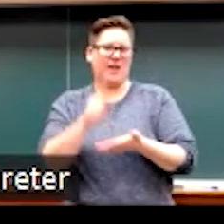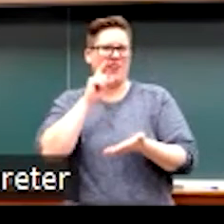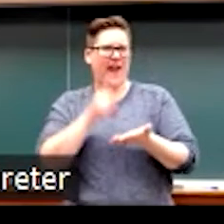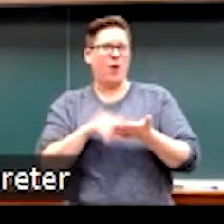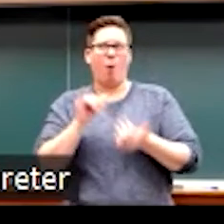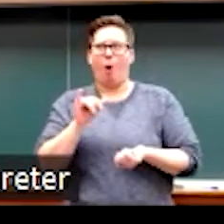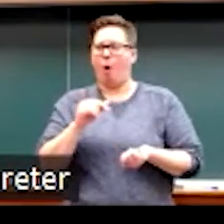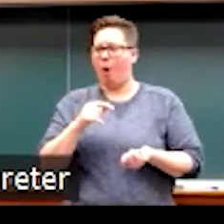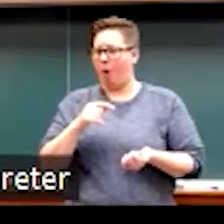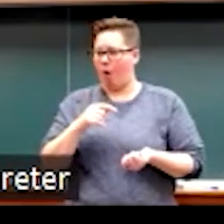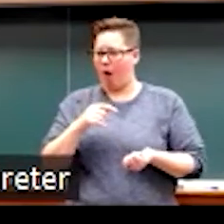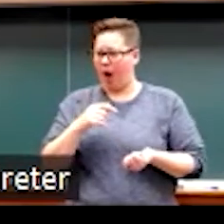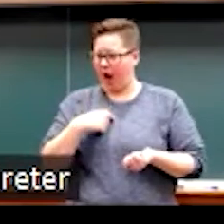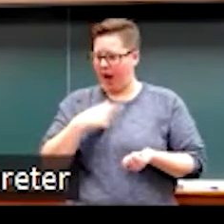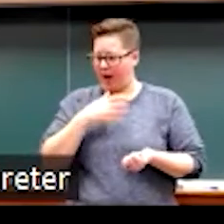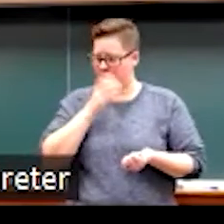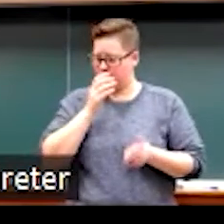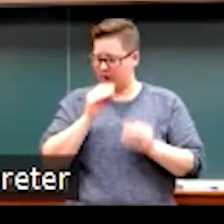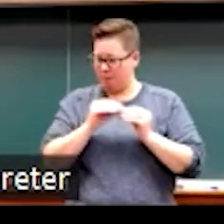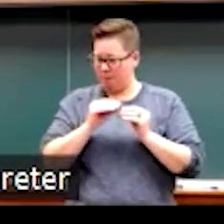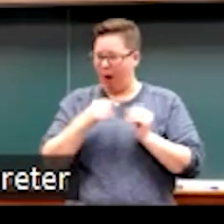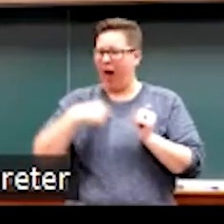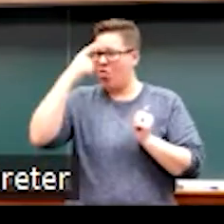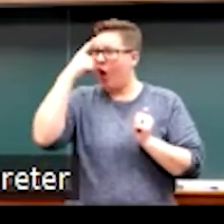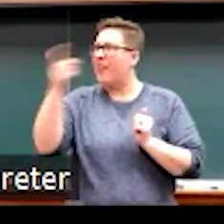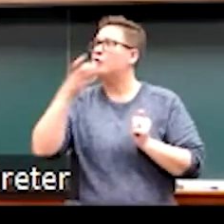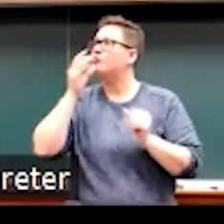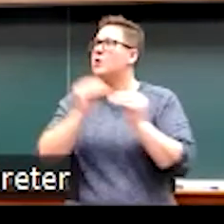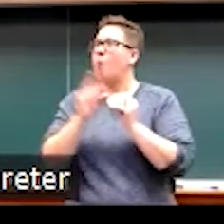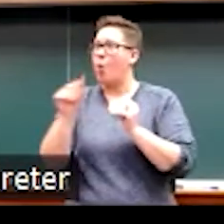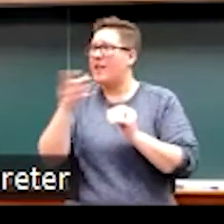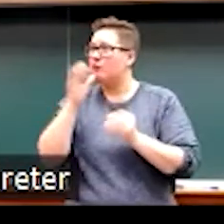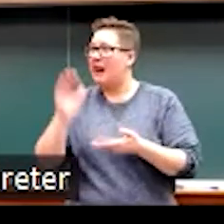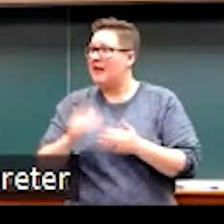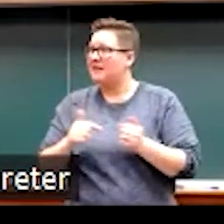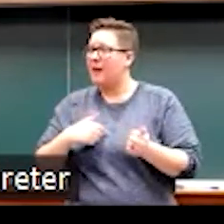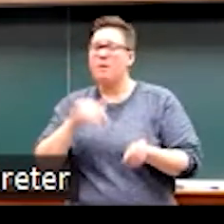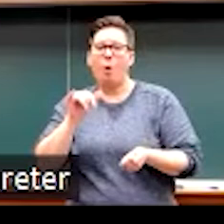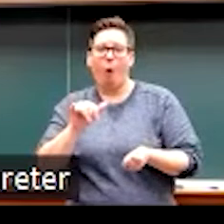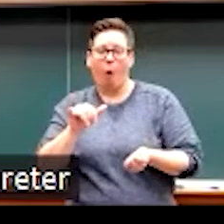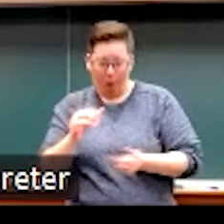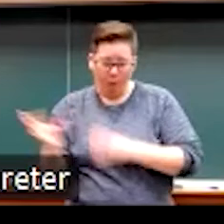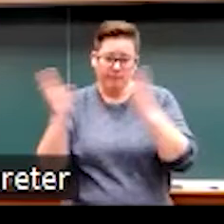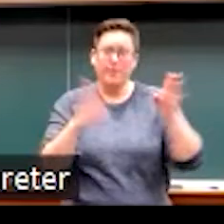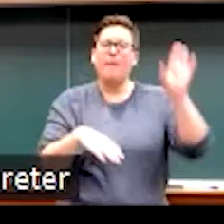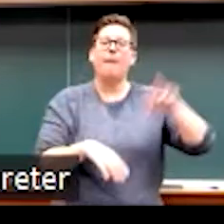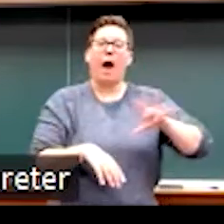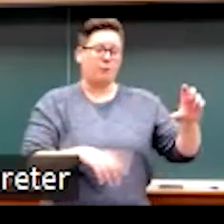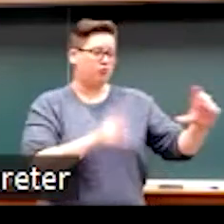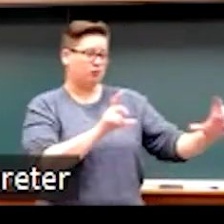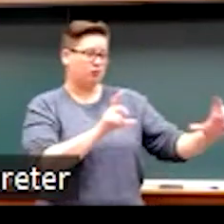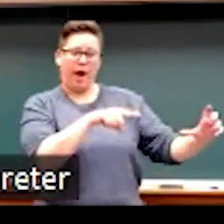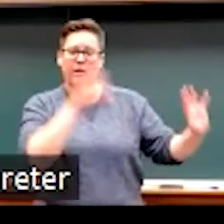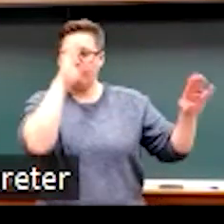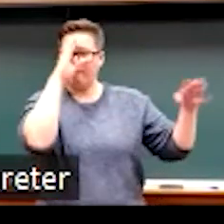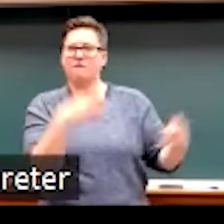discrepancy between what they said, what they think, and what is. At the bottom right, that one's more focused on